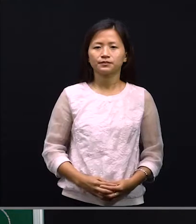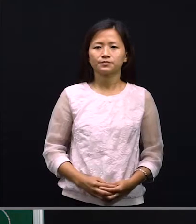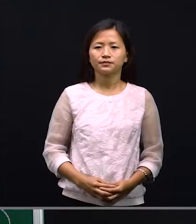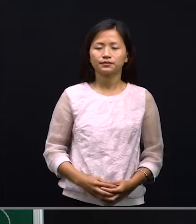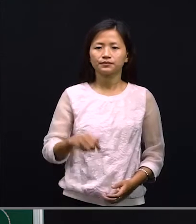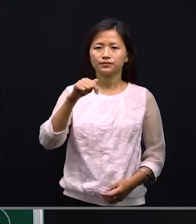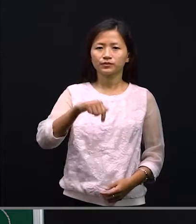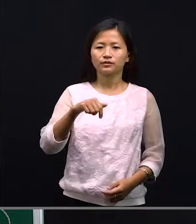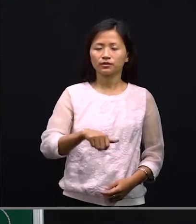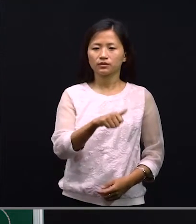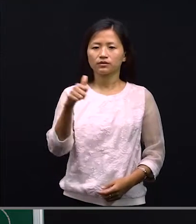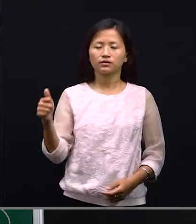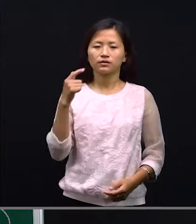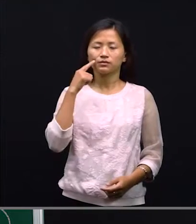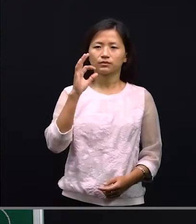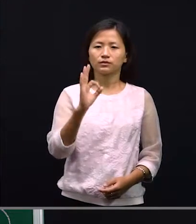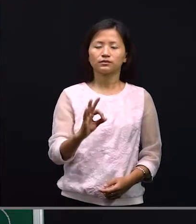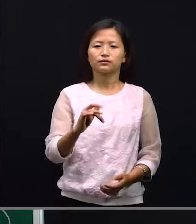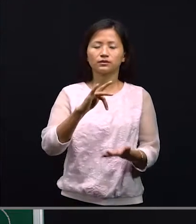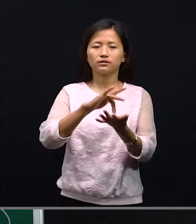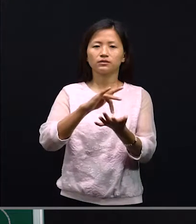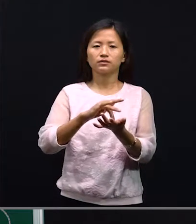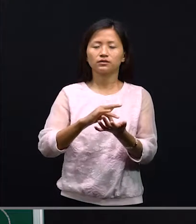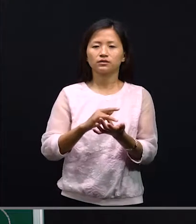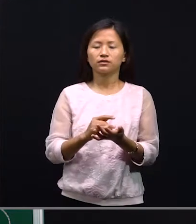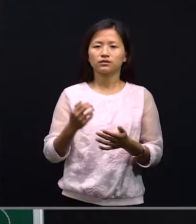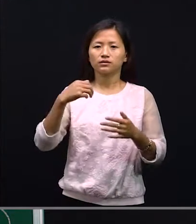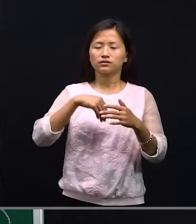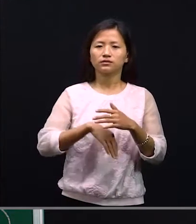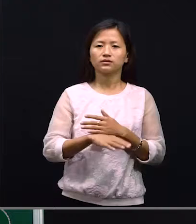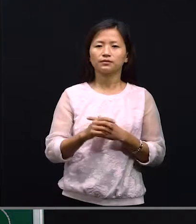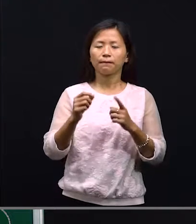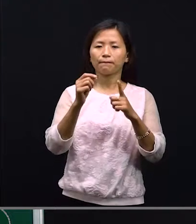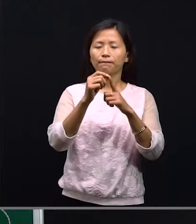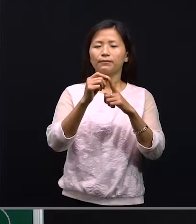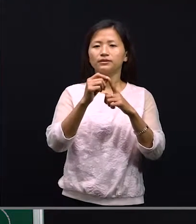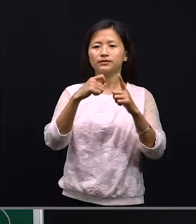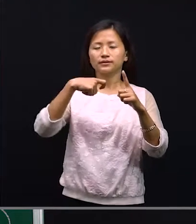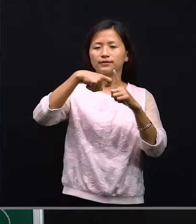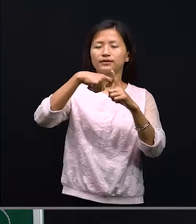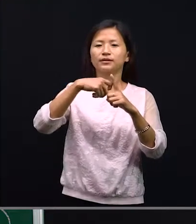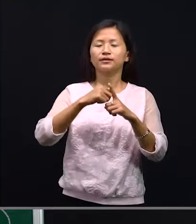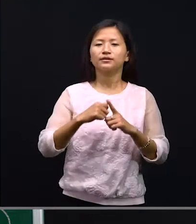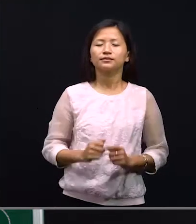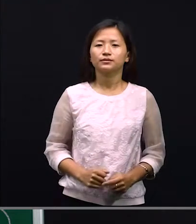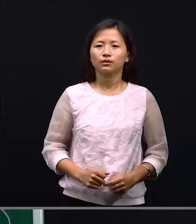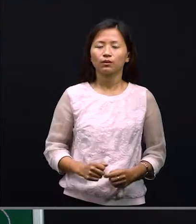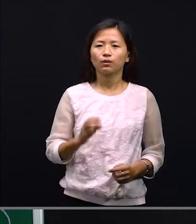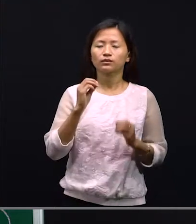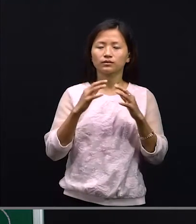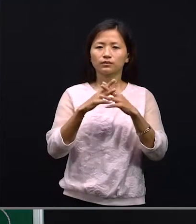now here another important place in under the Patkai mountain range is the Wazeho. Okay, the